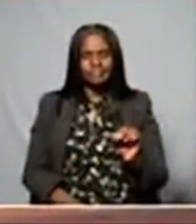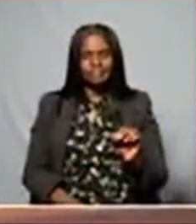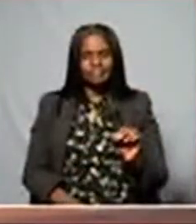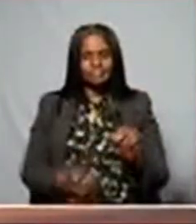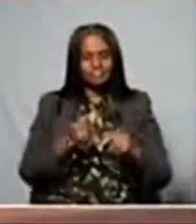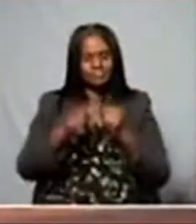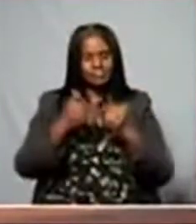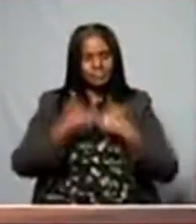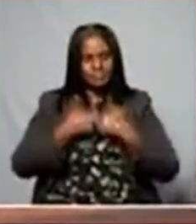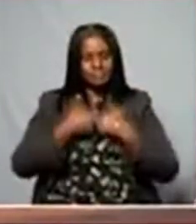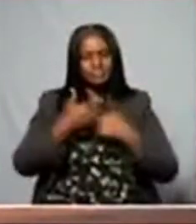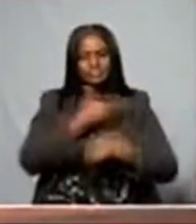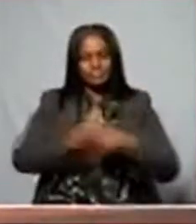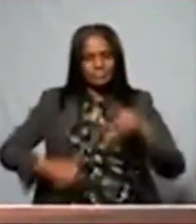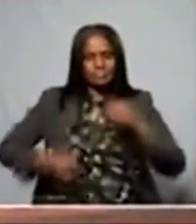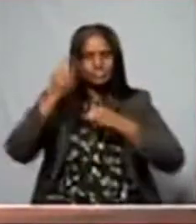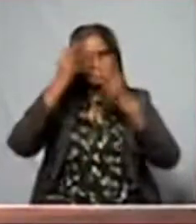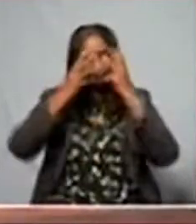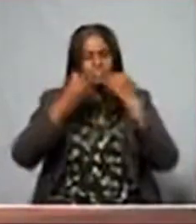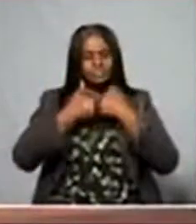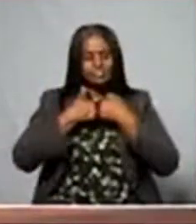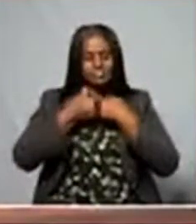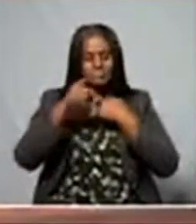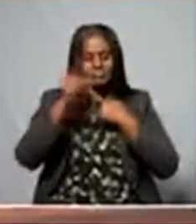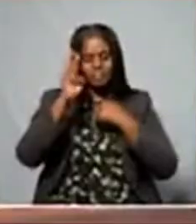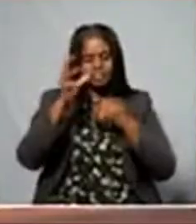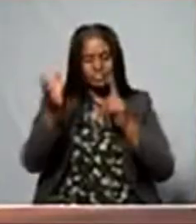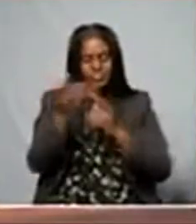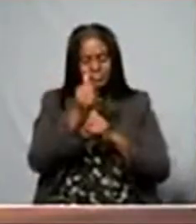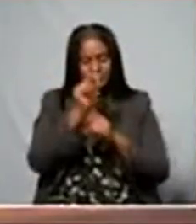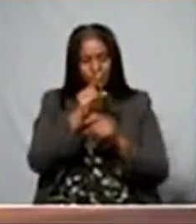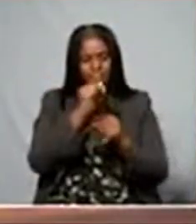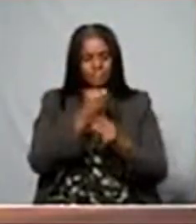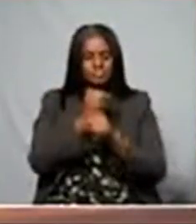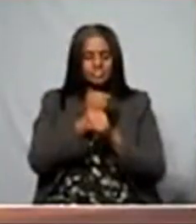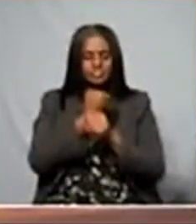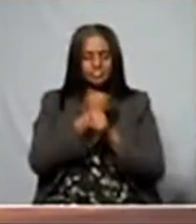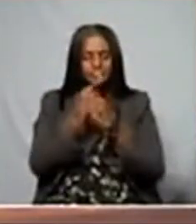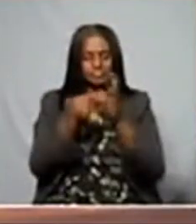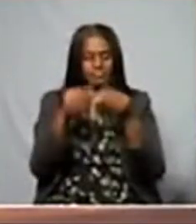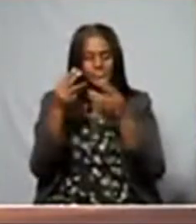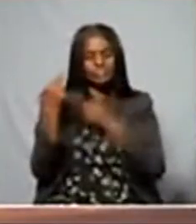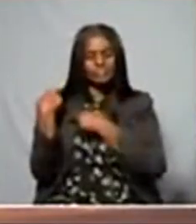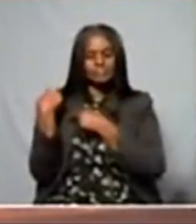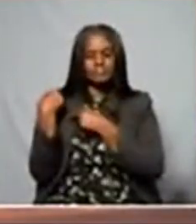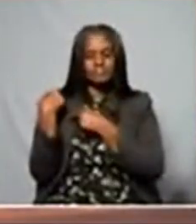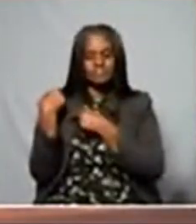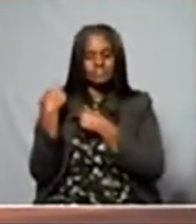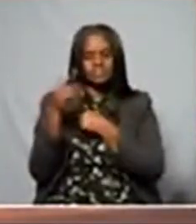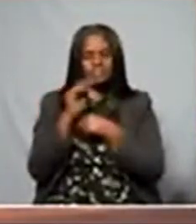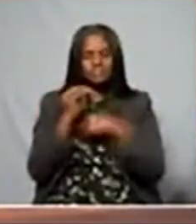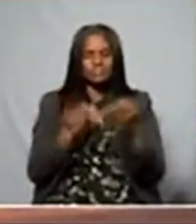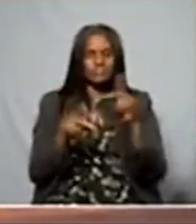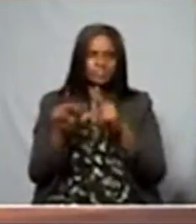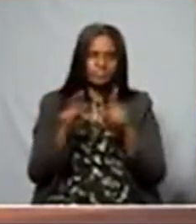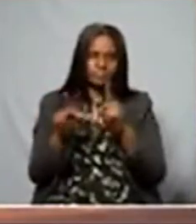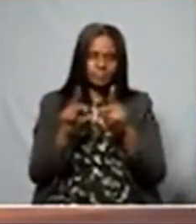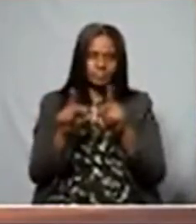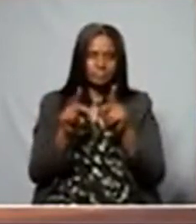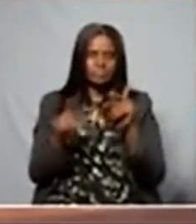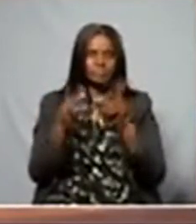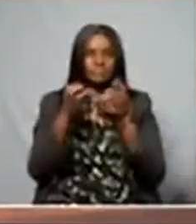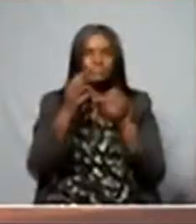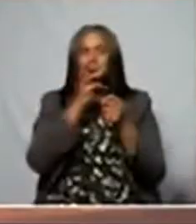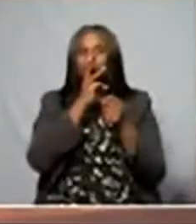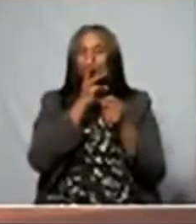then we have a serious concern as whether we are going to achieve the mandate that which we are tasked to achieve for our people. Our people want